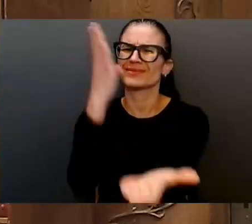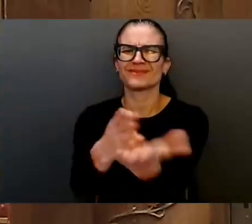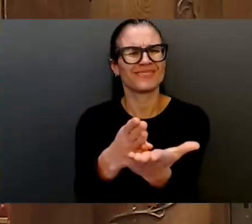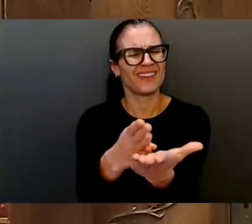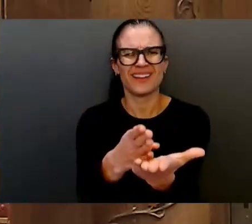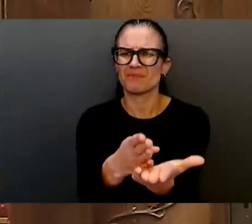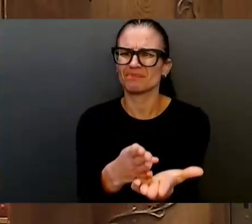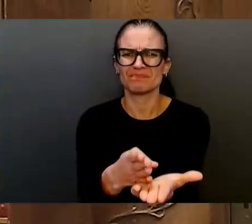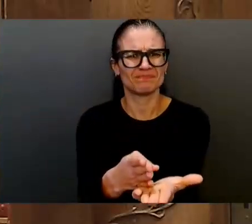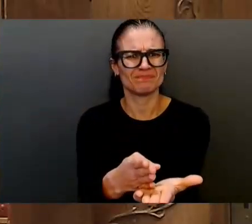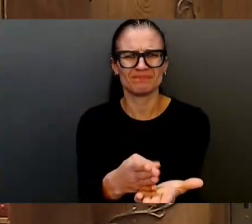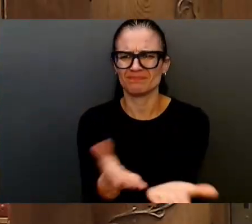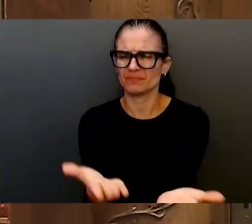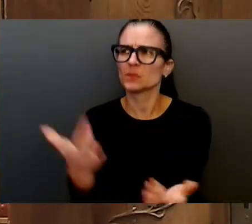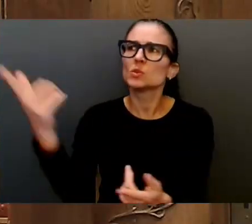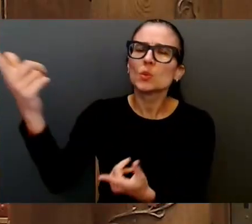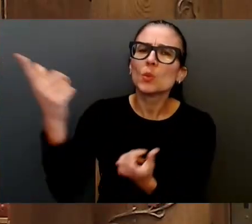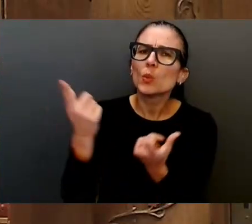Minister of Health.